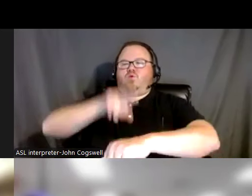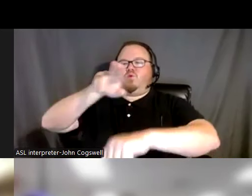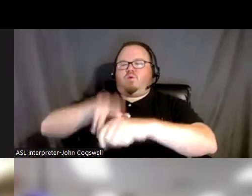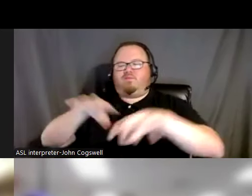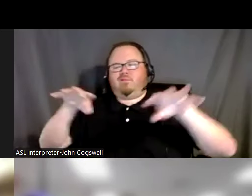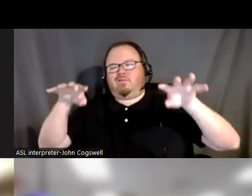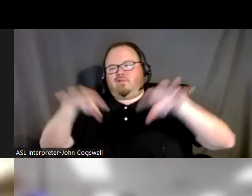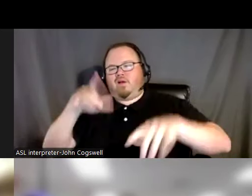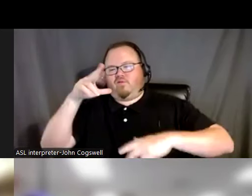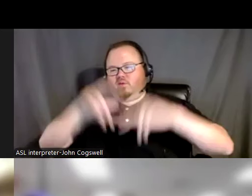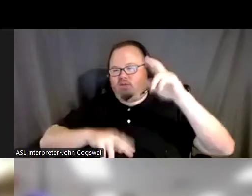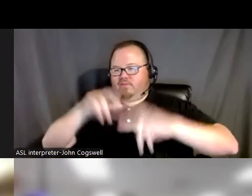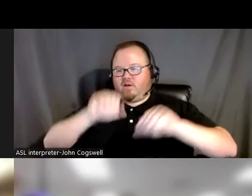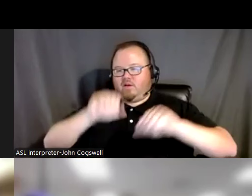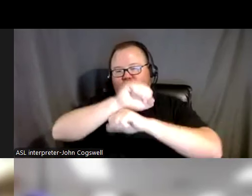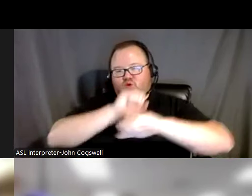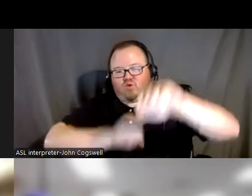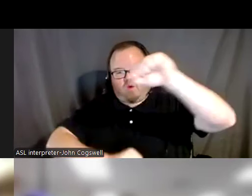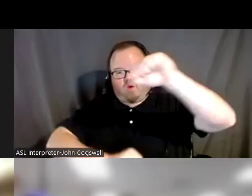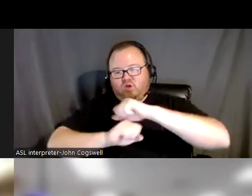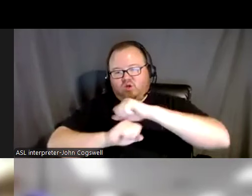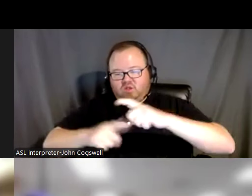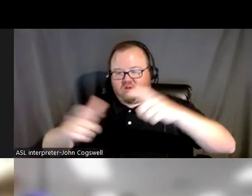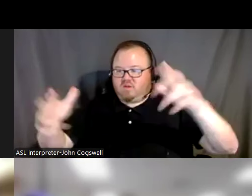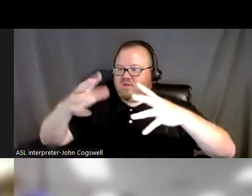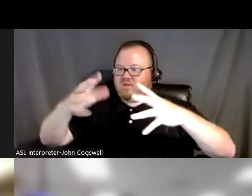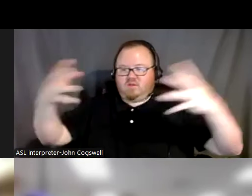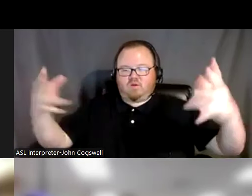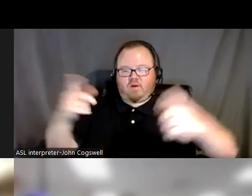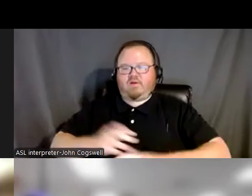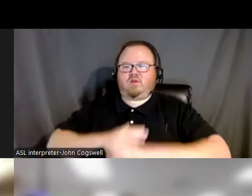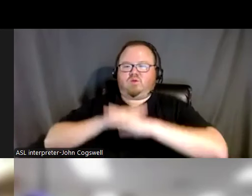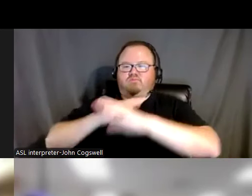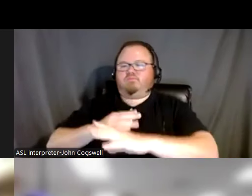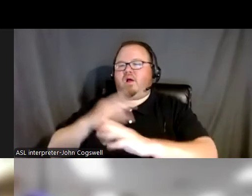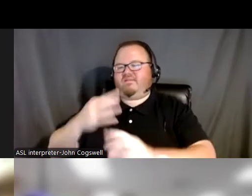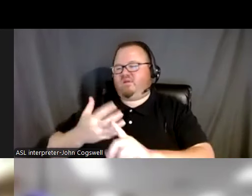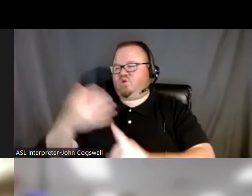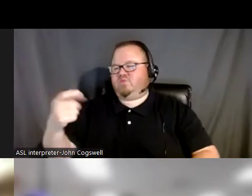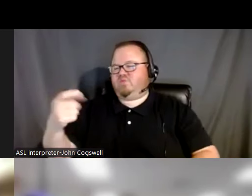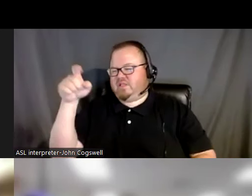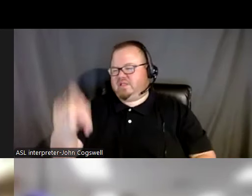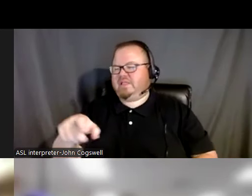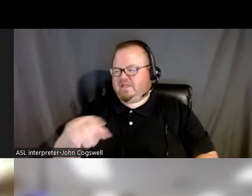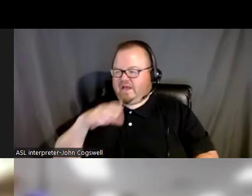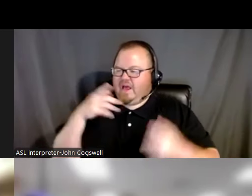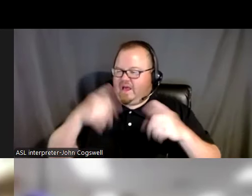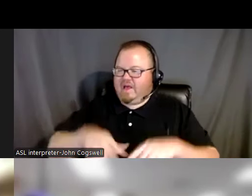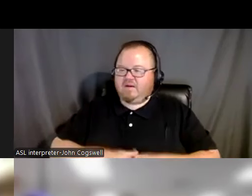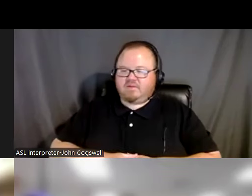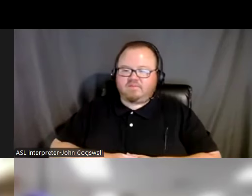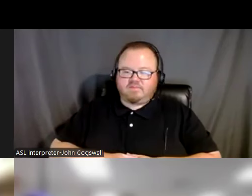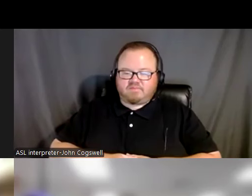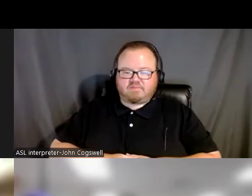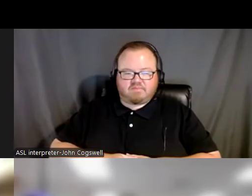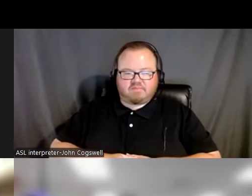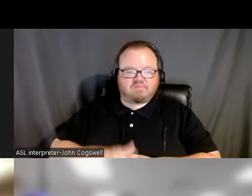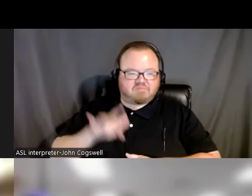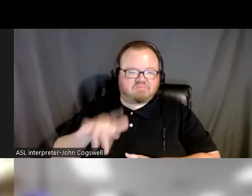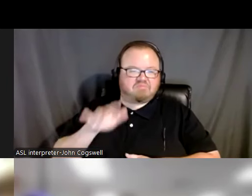If we're building a structure, we need to have suicide prevention as a key component of what we're doing. So with that, I think we can kind of skip